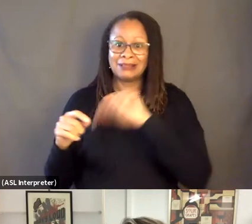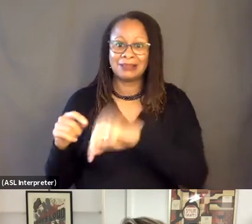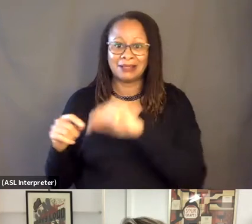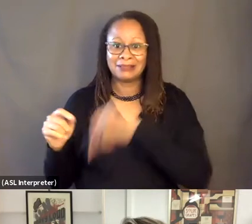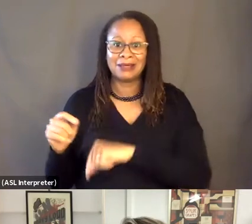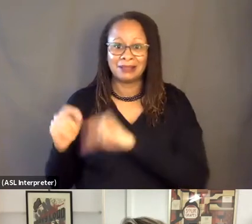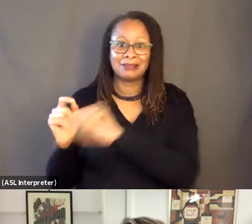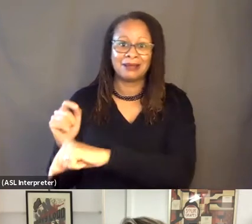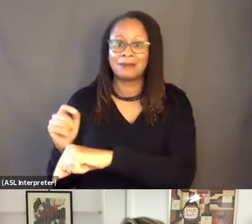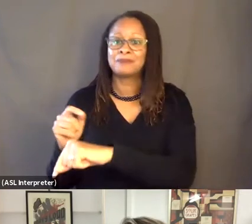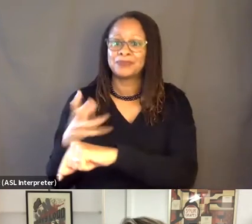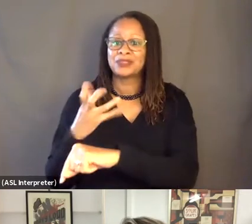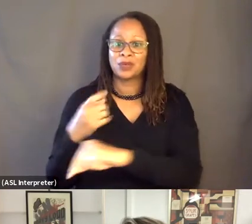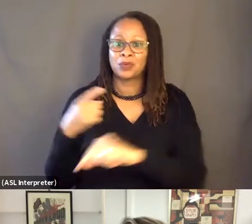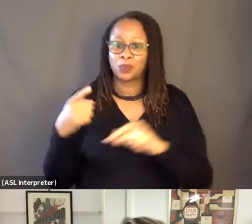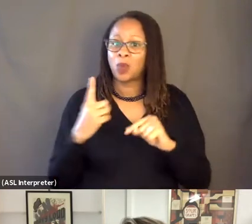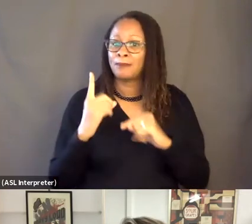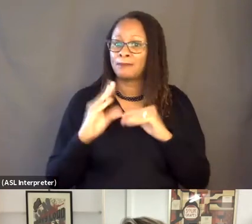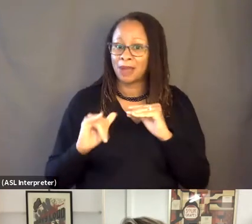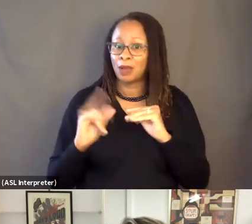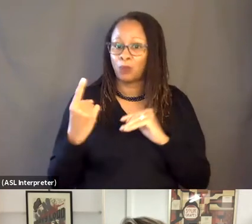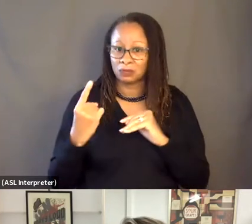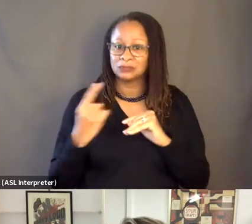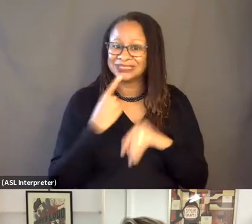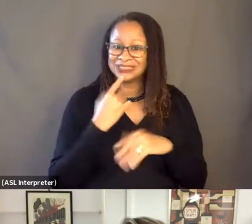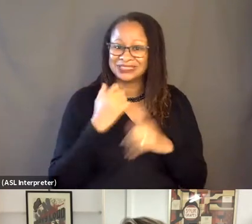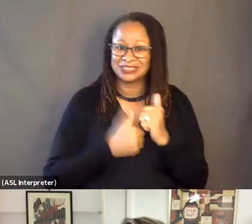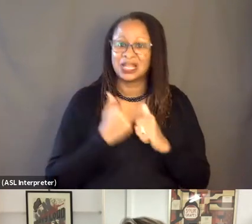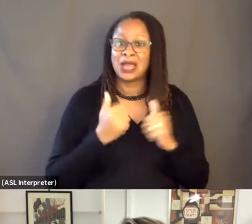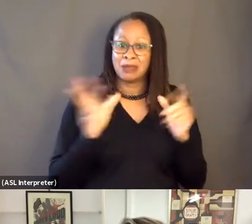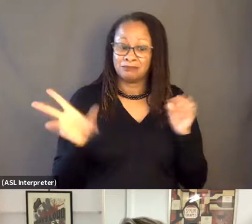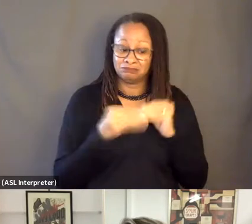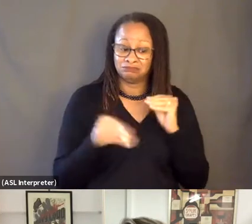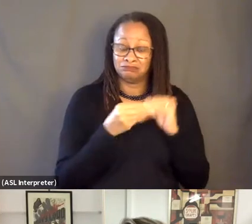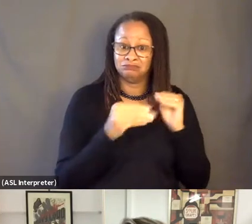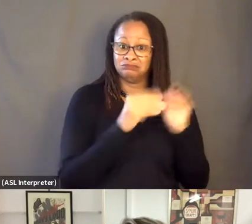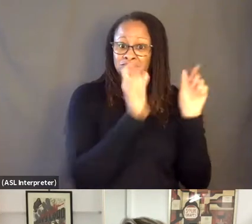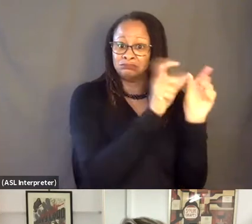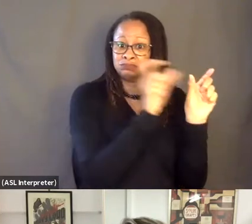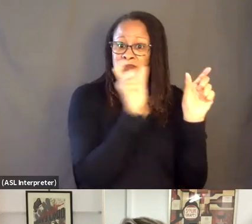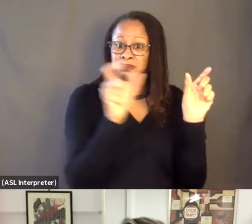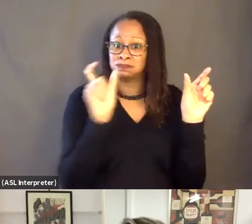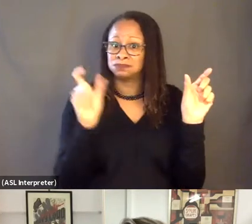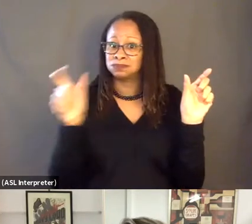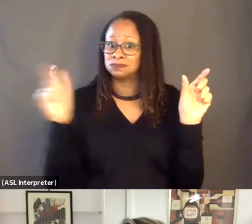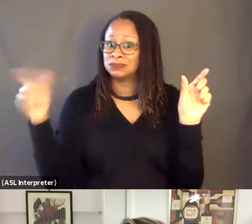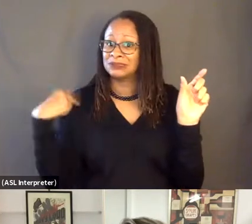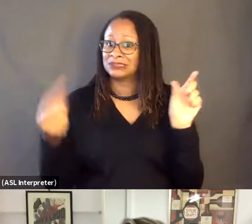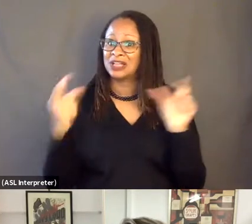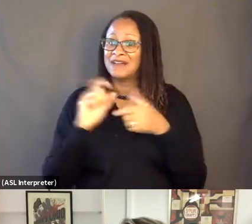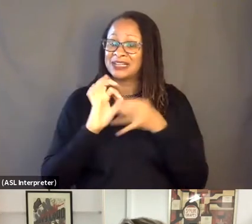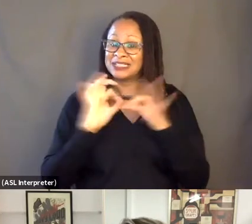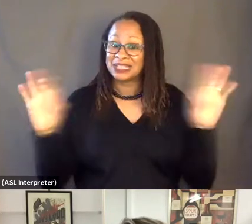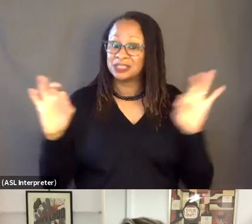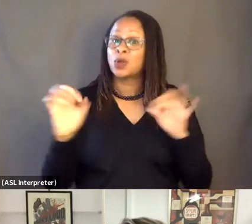he is pointing to one by one and building up sentences in this way. A transcriber writes these down, or